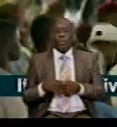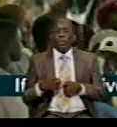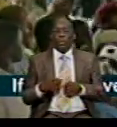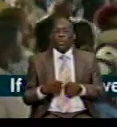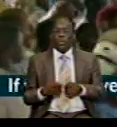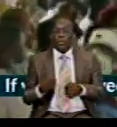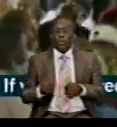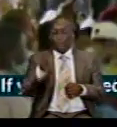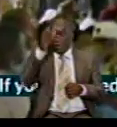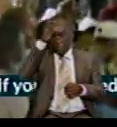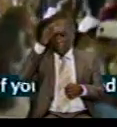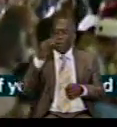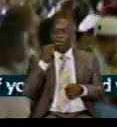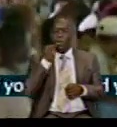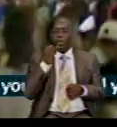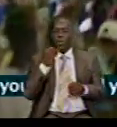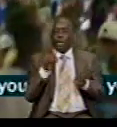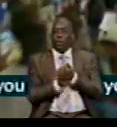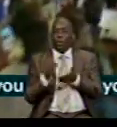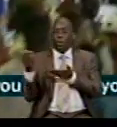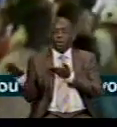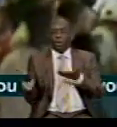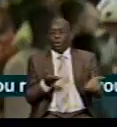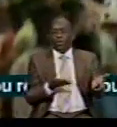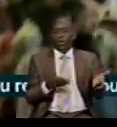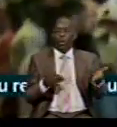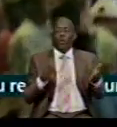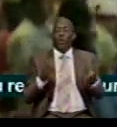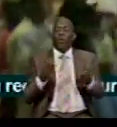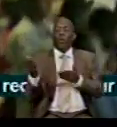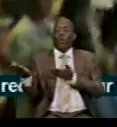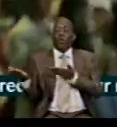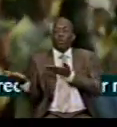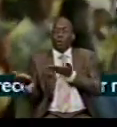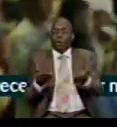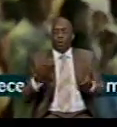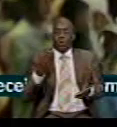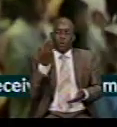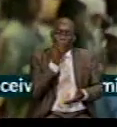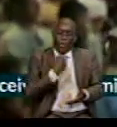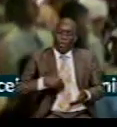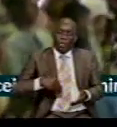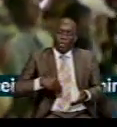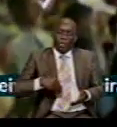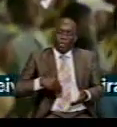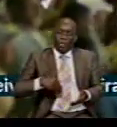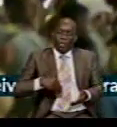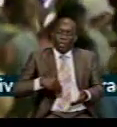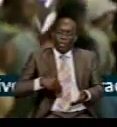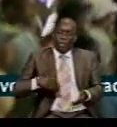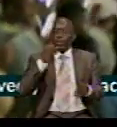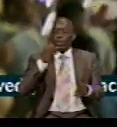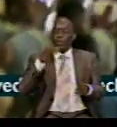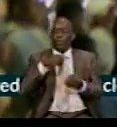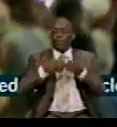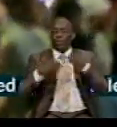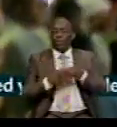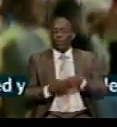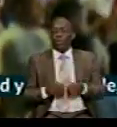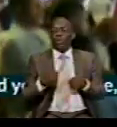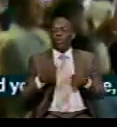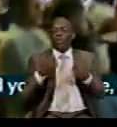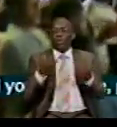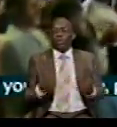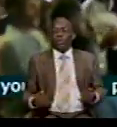a rendu les gens the devil that brought paralysis on people's legs or hands, he is in trouble. Le diable qui a paralysé because